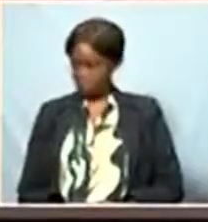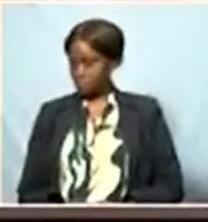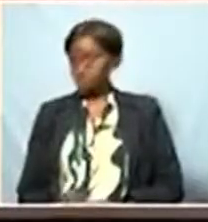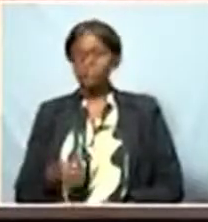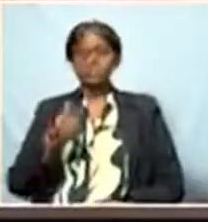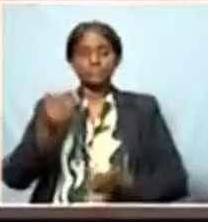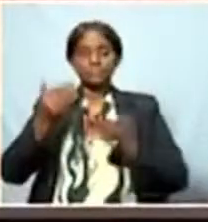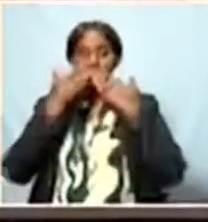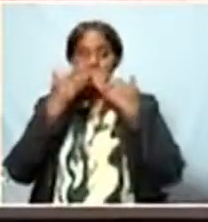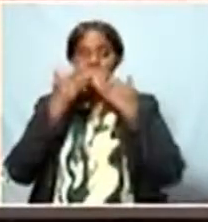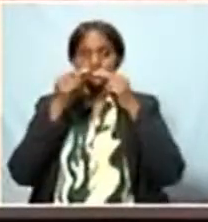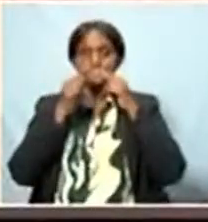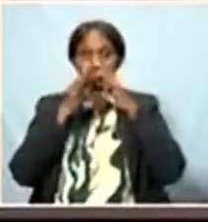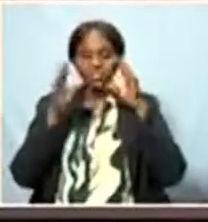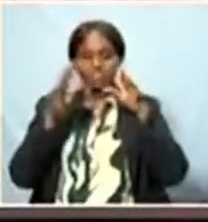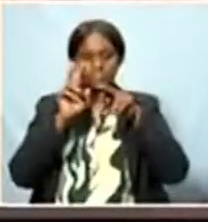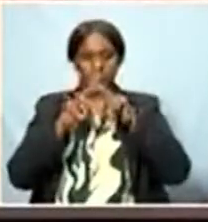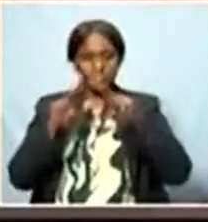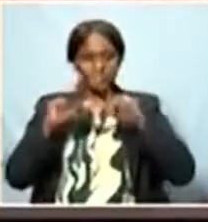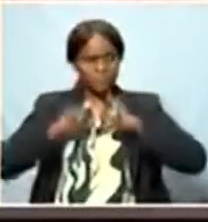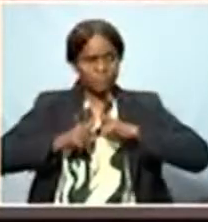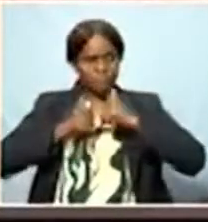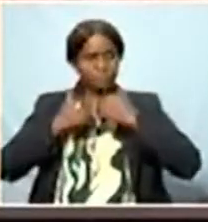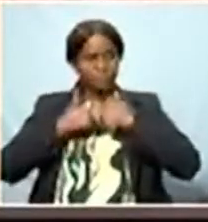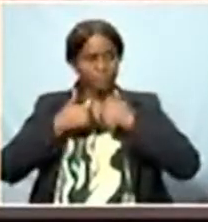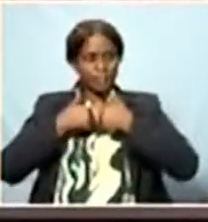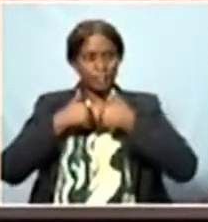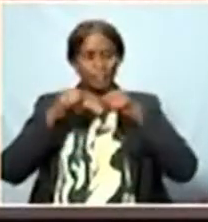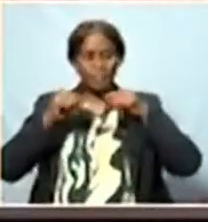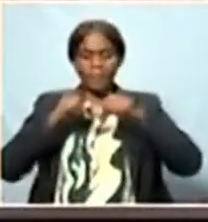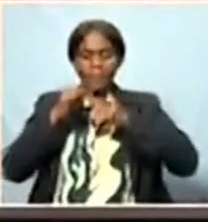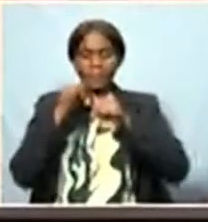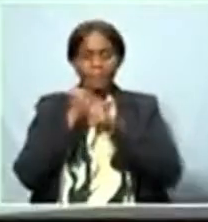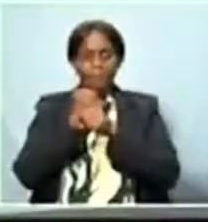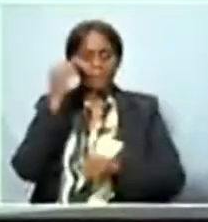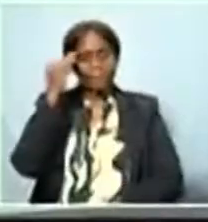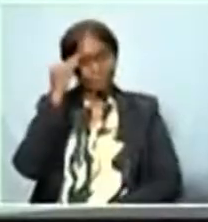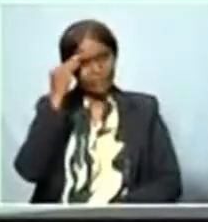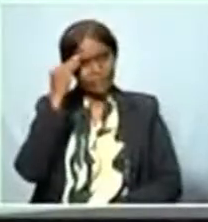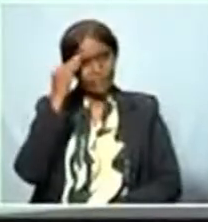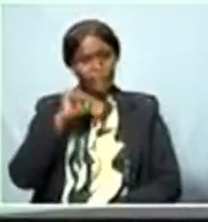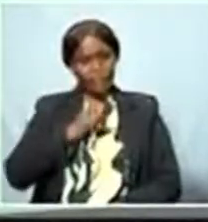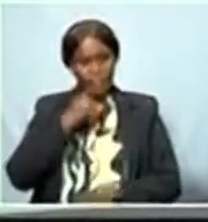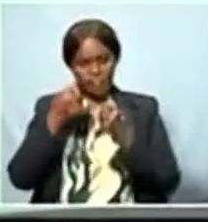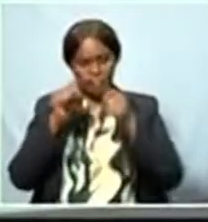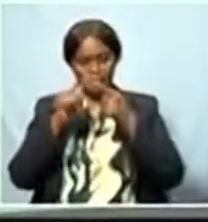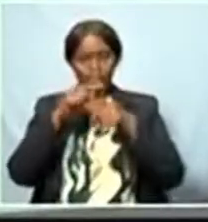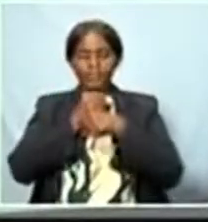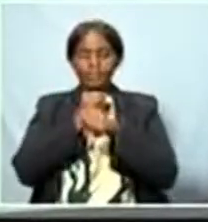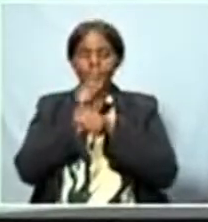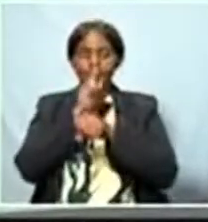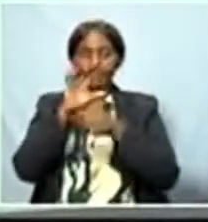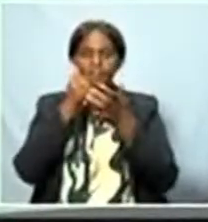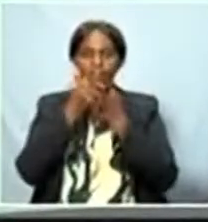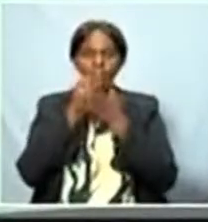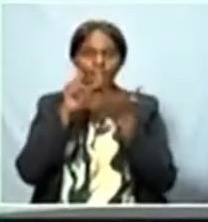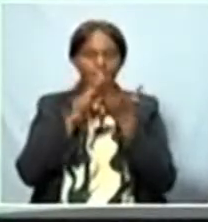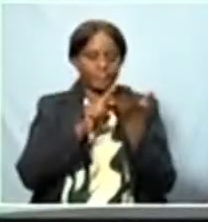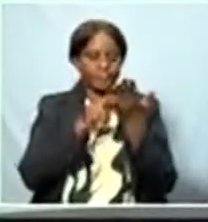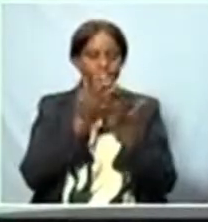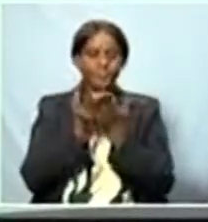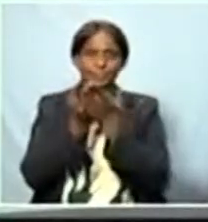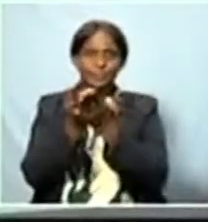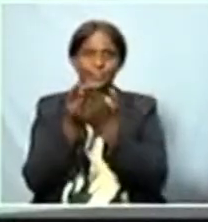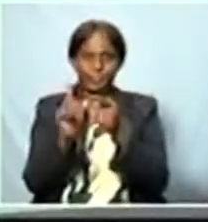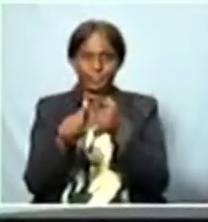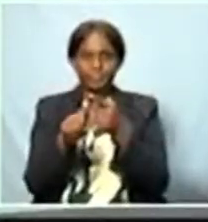that question. Chair, we are very, very particular this year. We are trying to make sure that all the reports are submitted to